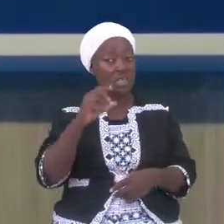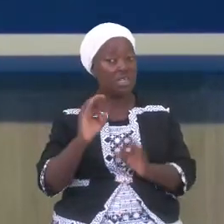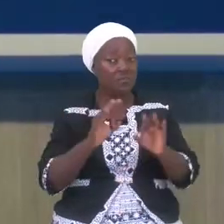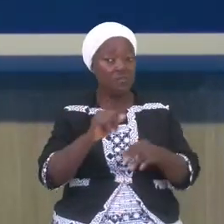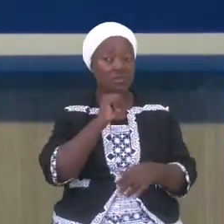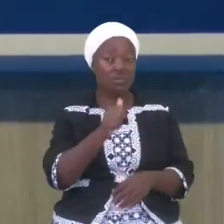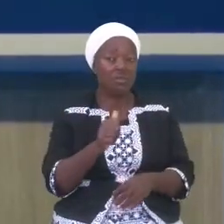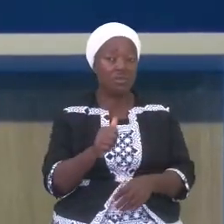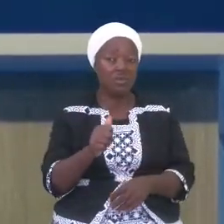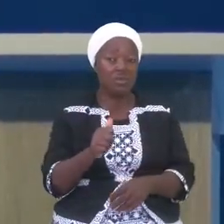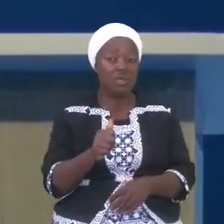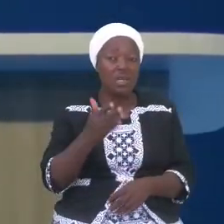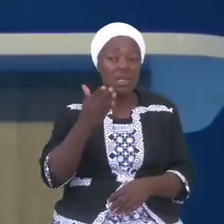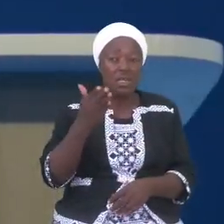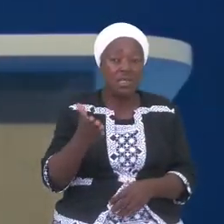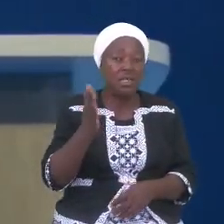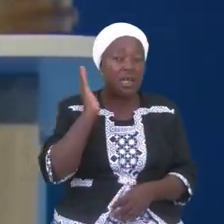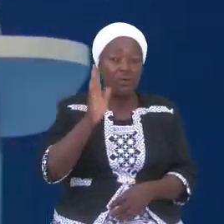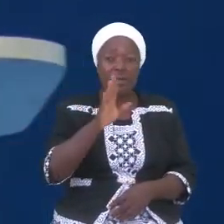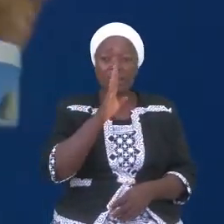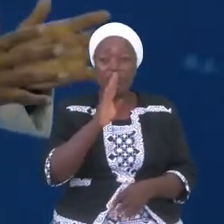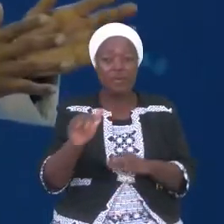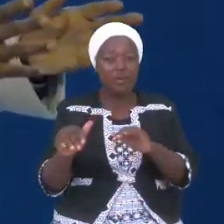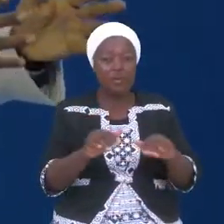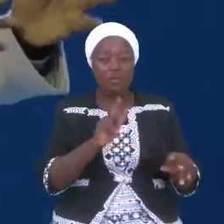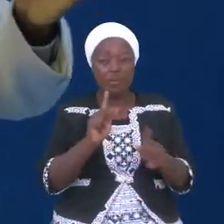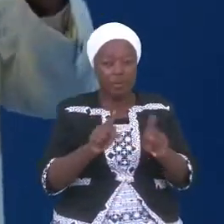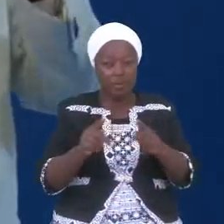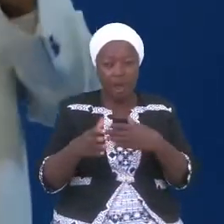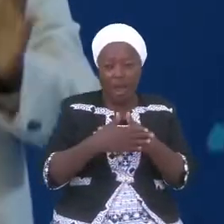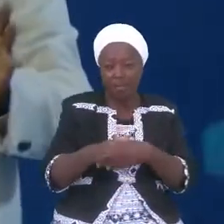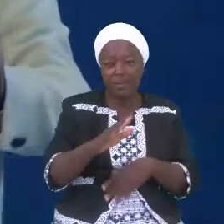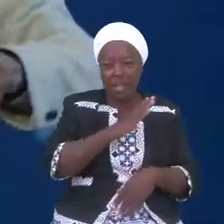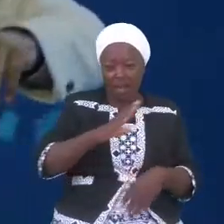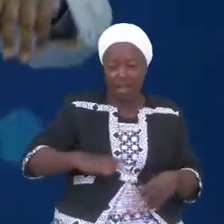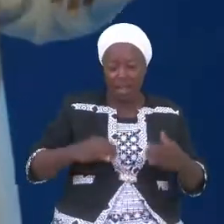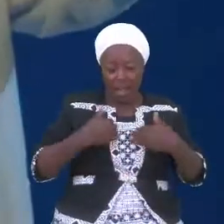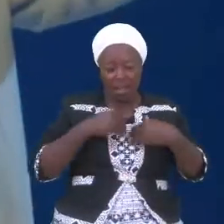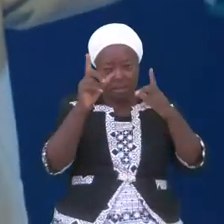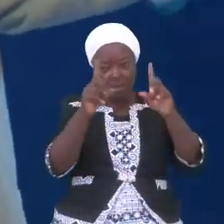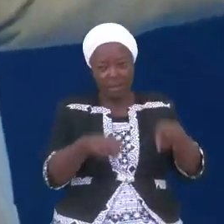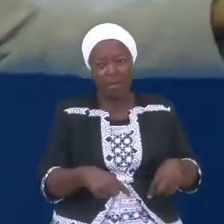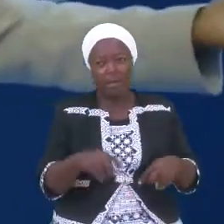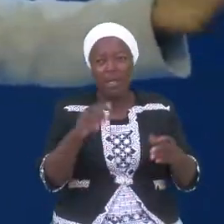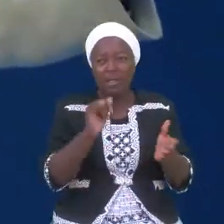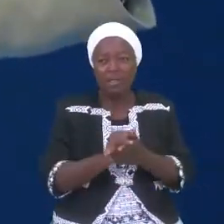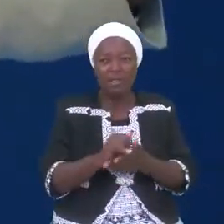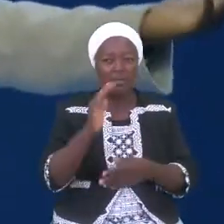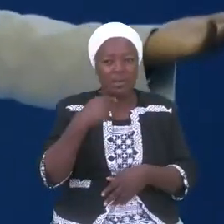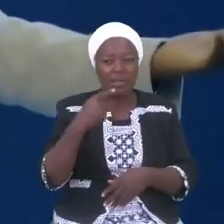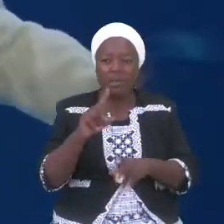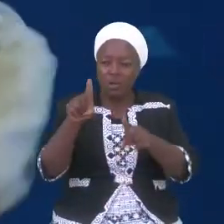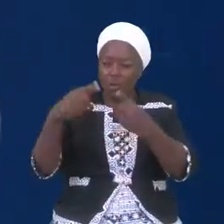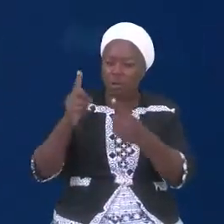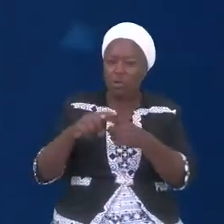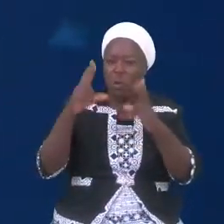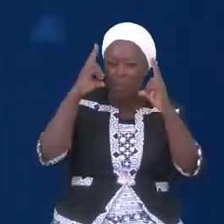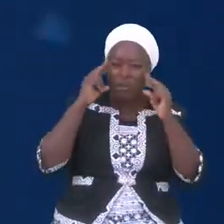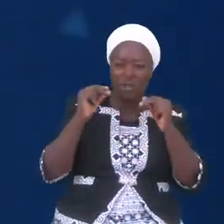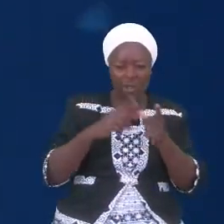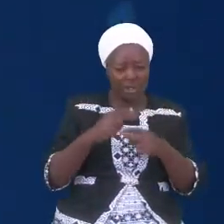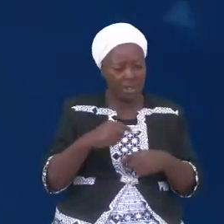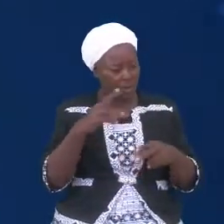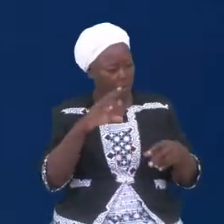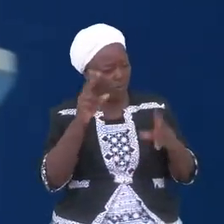Otherwise, there will be people after Christ has come that will still go to Moses and they say,